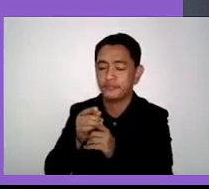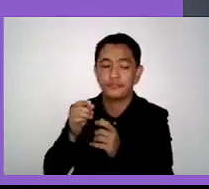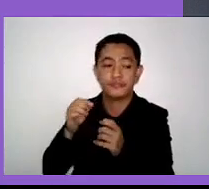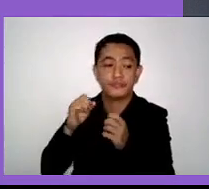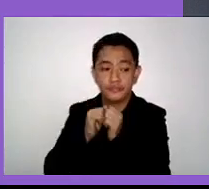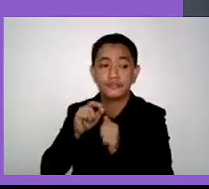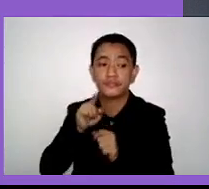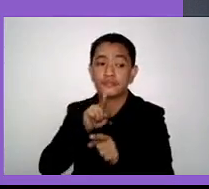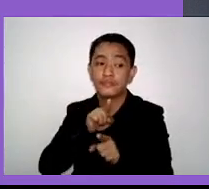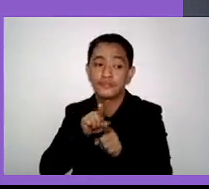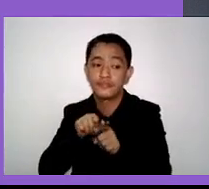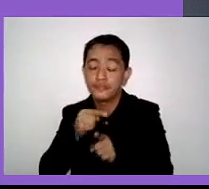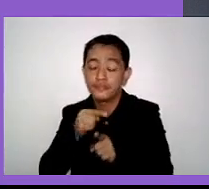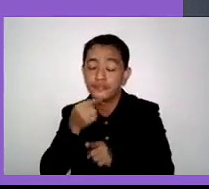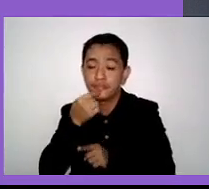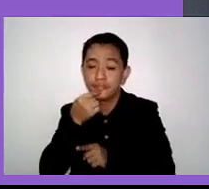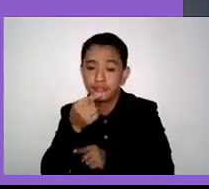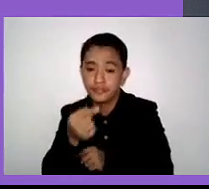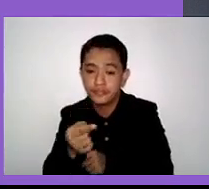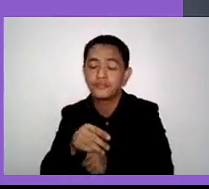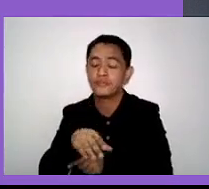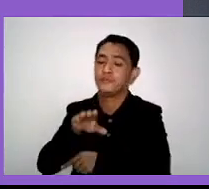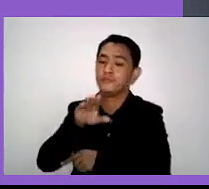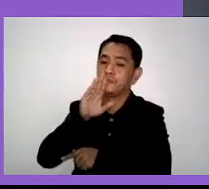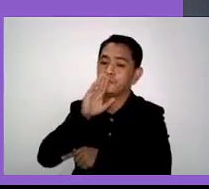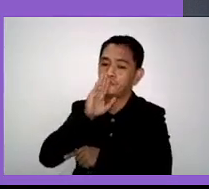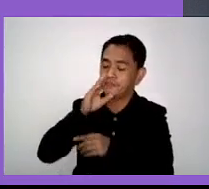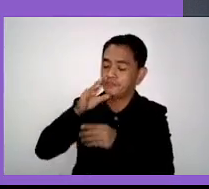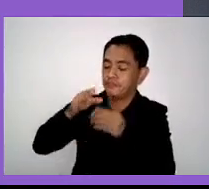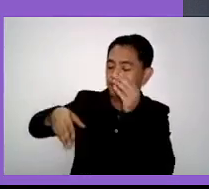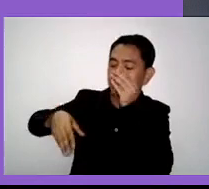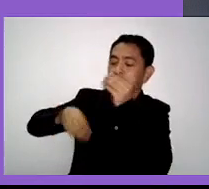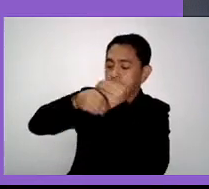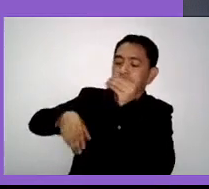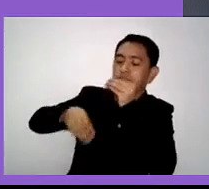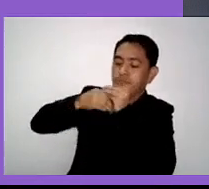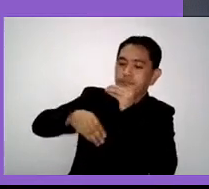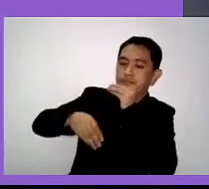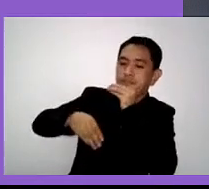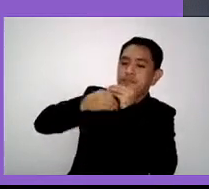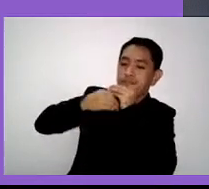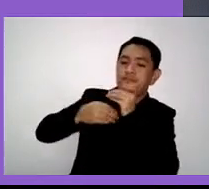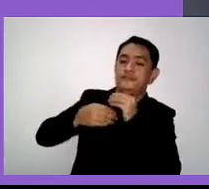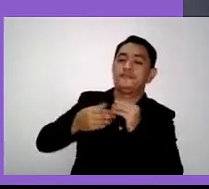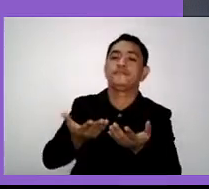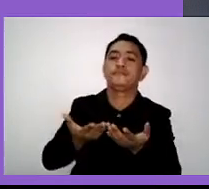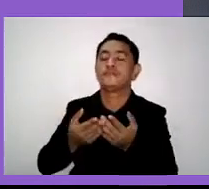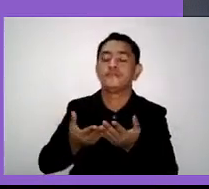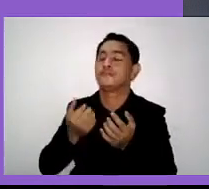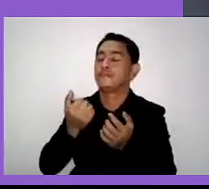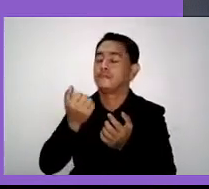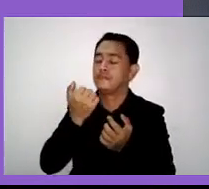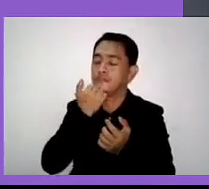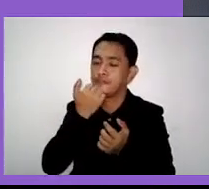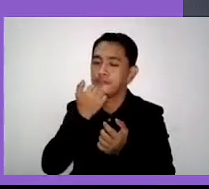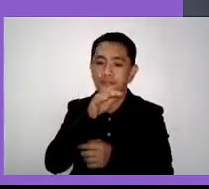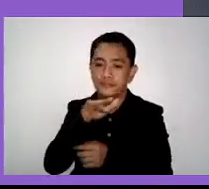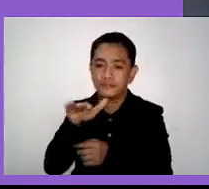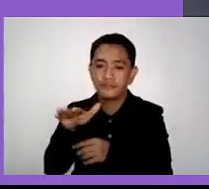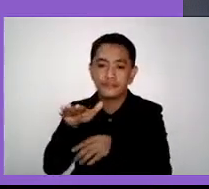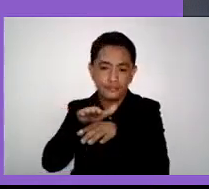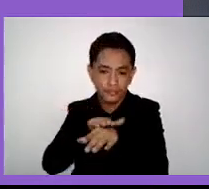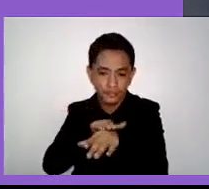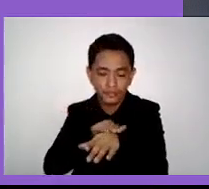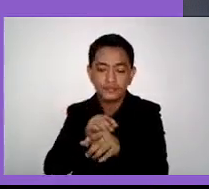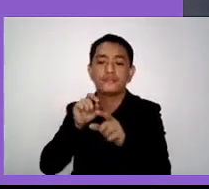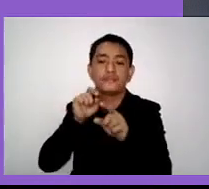and frustration mount given their persistent mistakes in spelling. Slower pace in test taking and messy